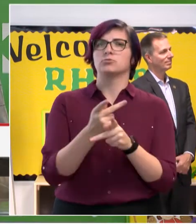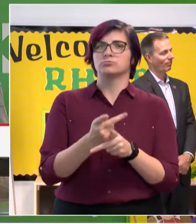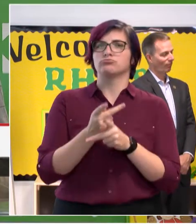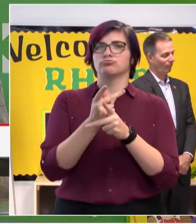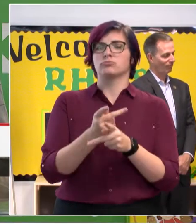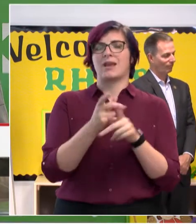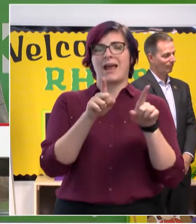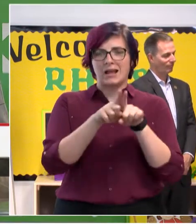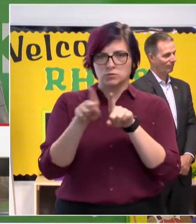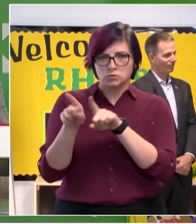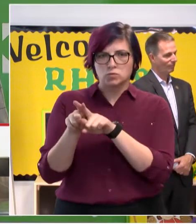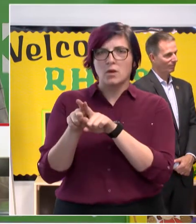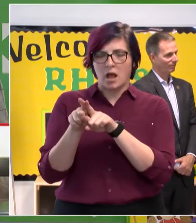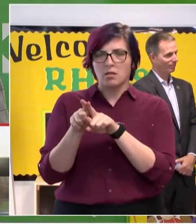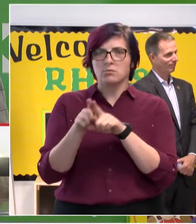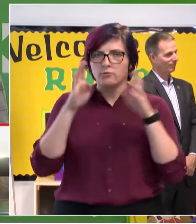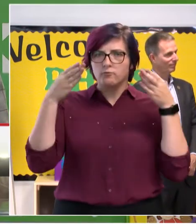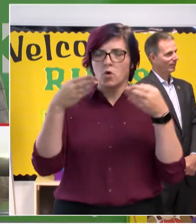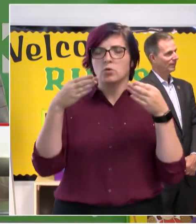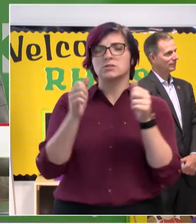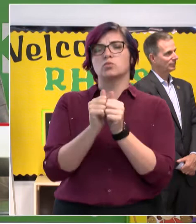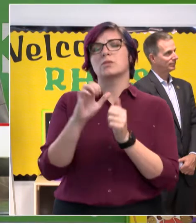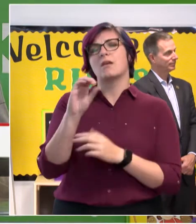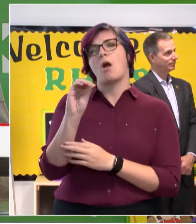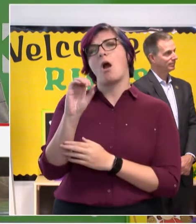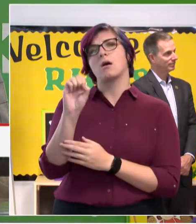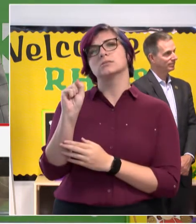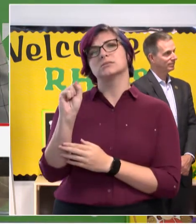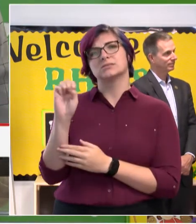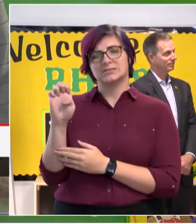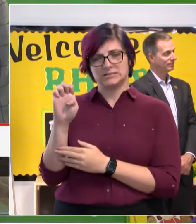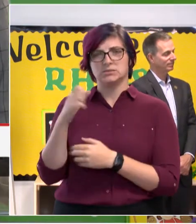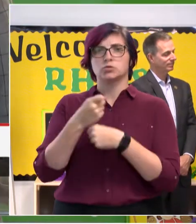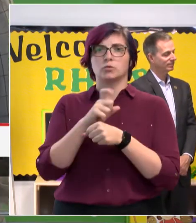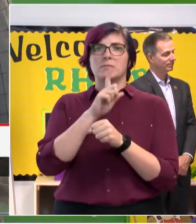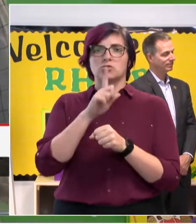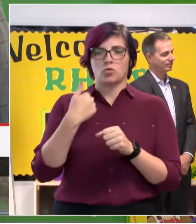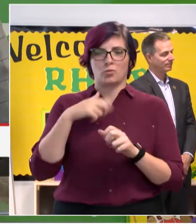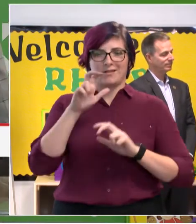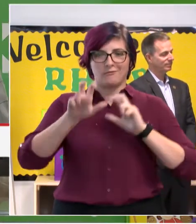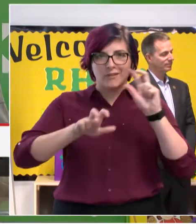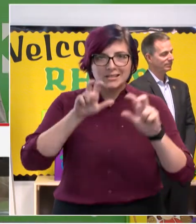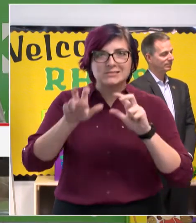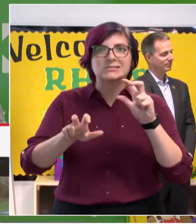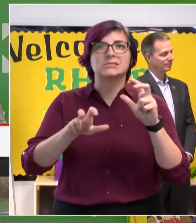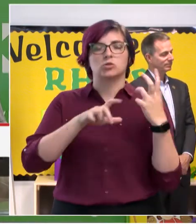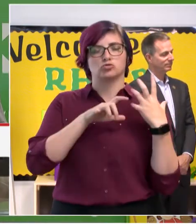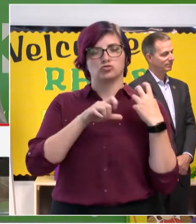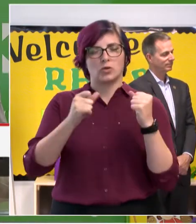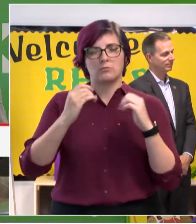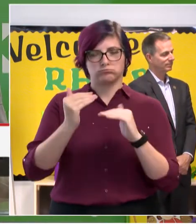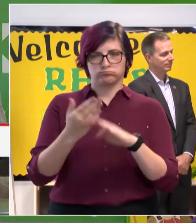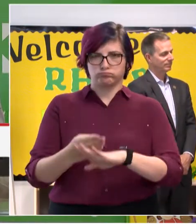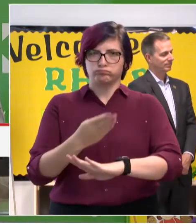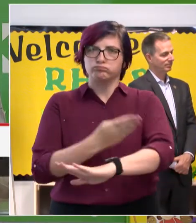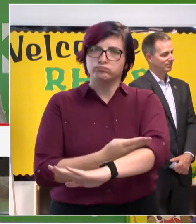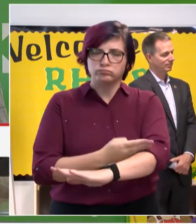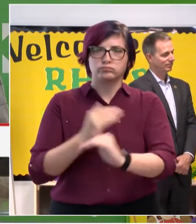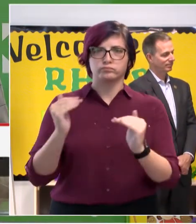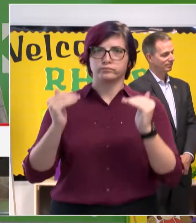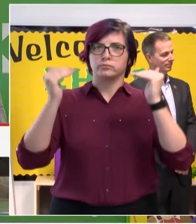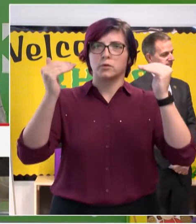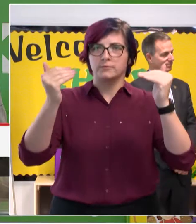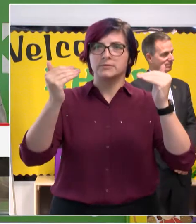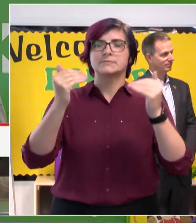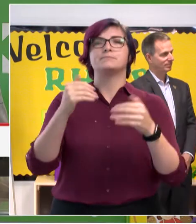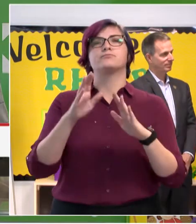focused with OSSI to make sure that we are investing in and in strengthening our child care centers,